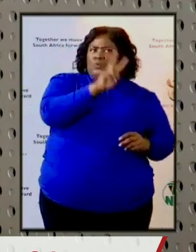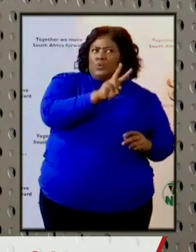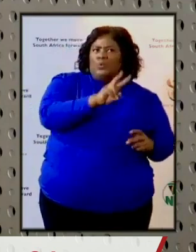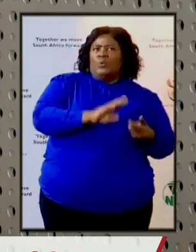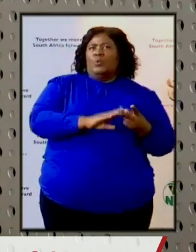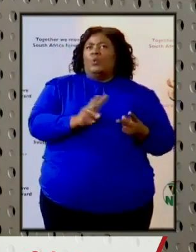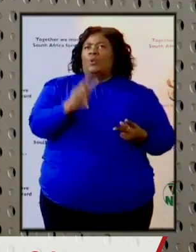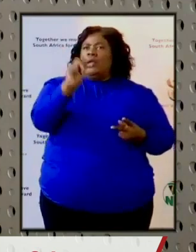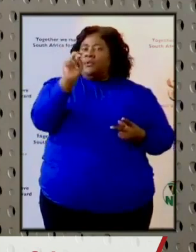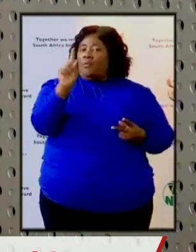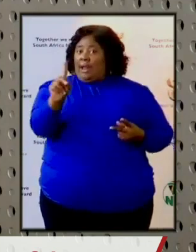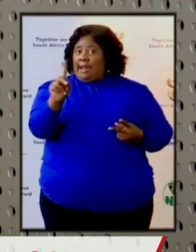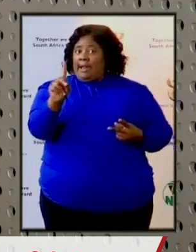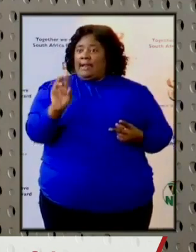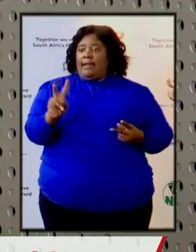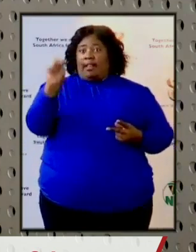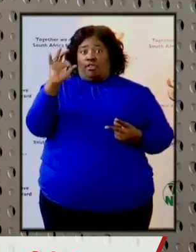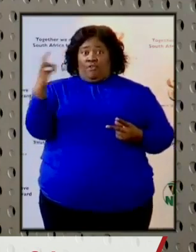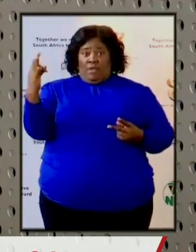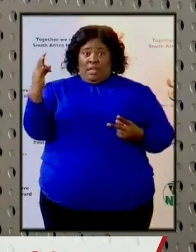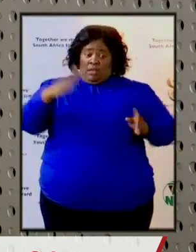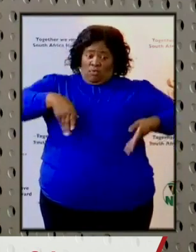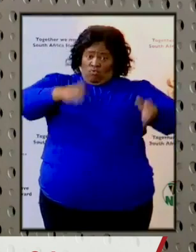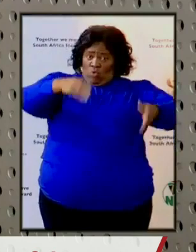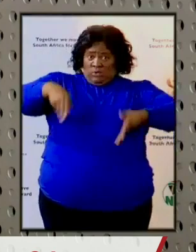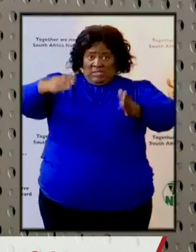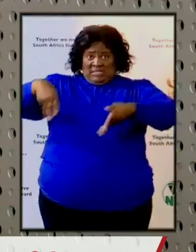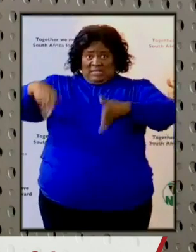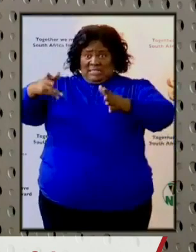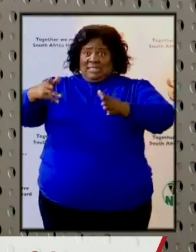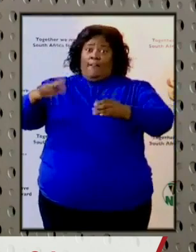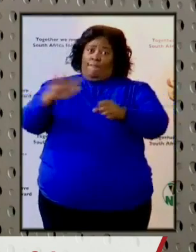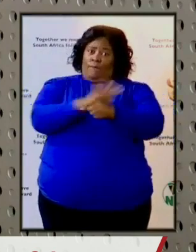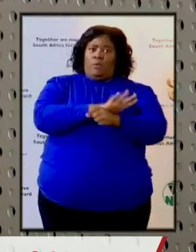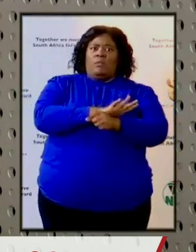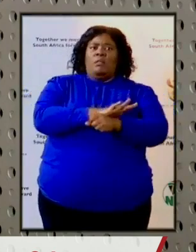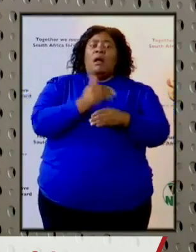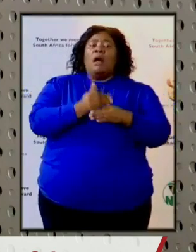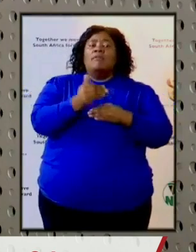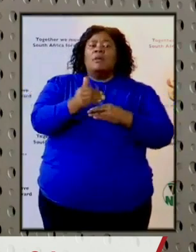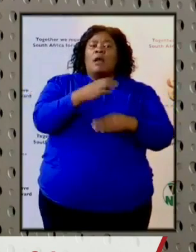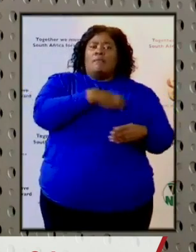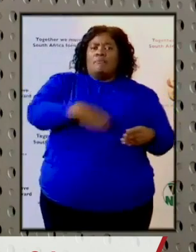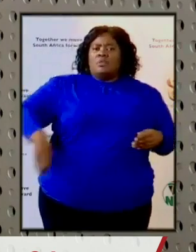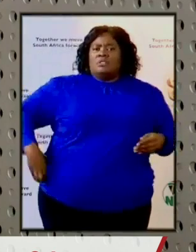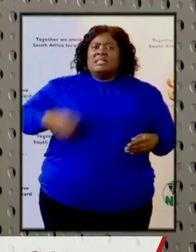N1, N3, all the national roads were full as soon as the president announced that there will be